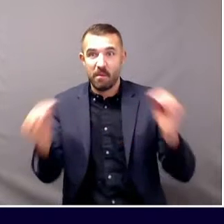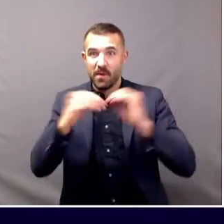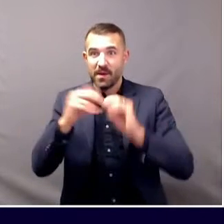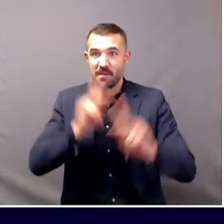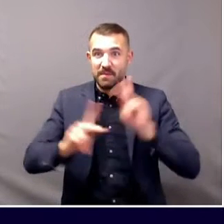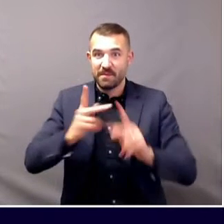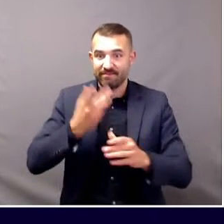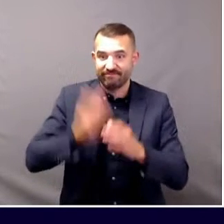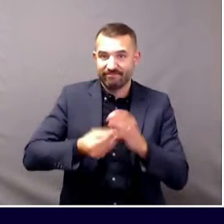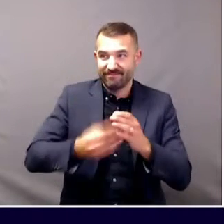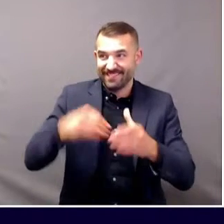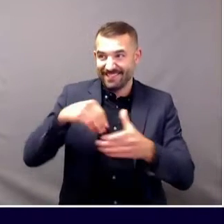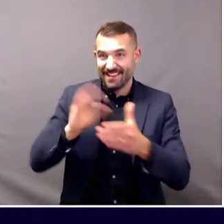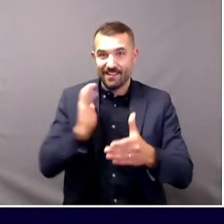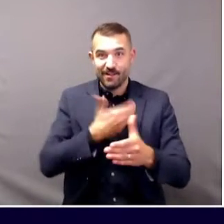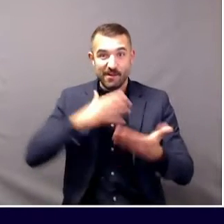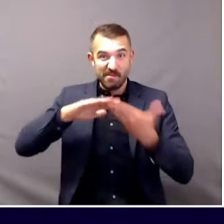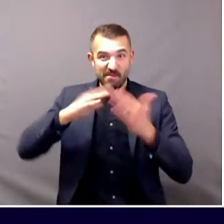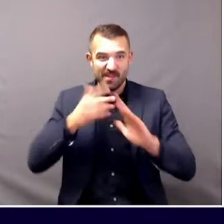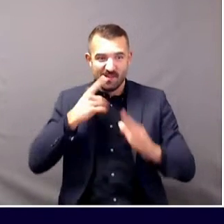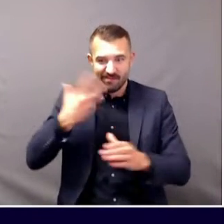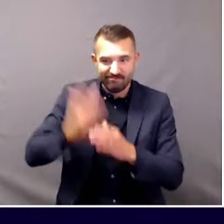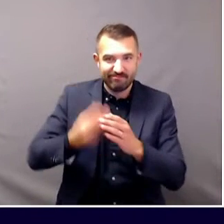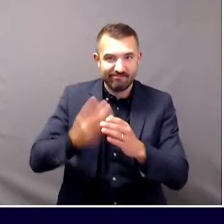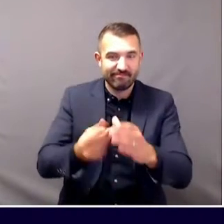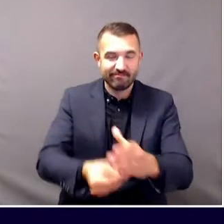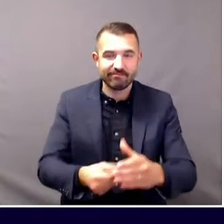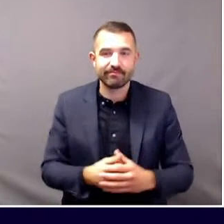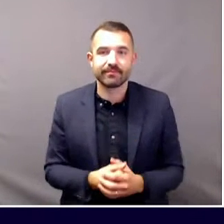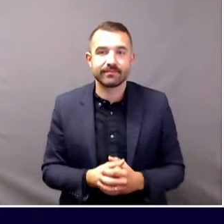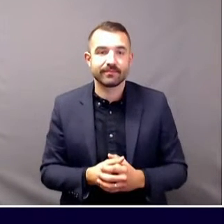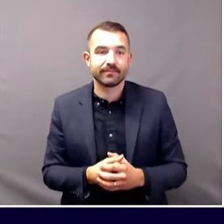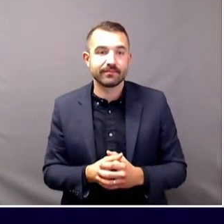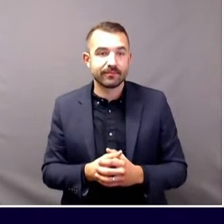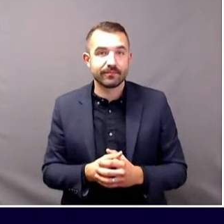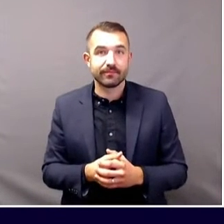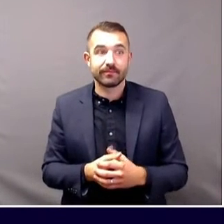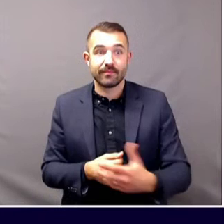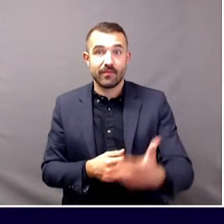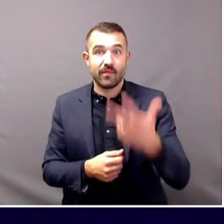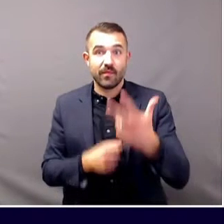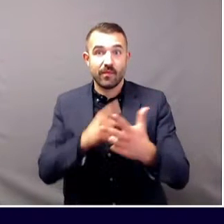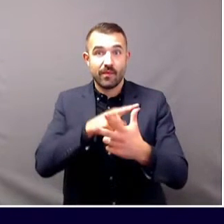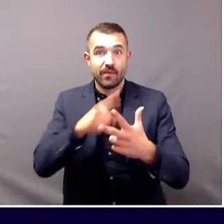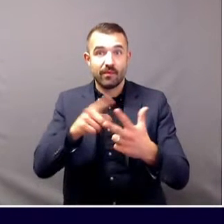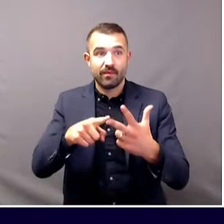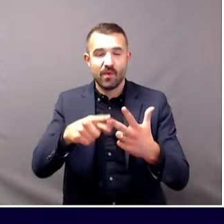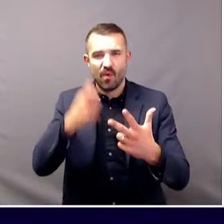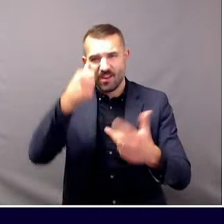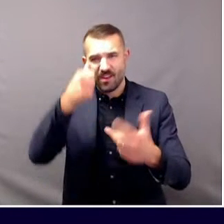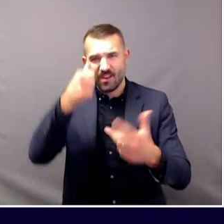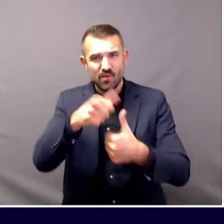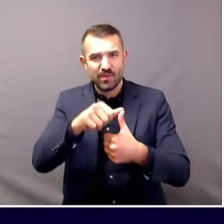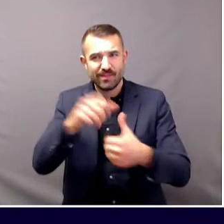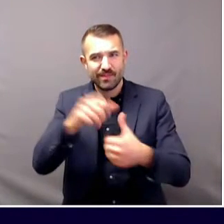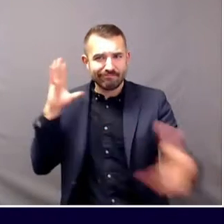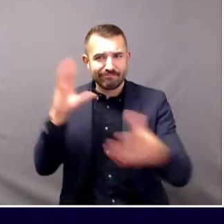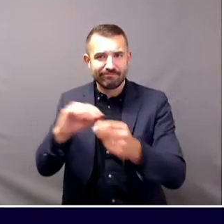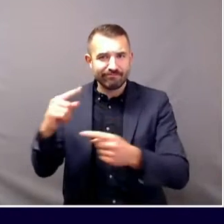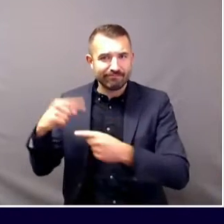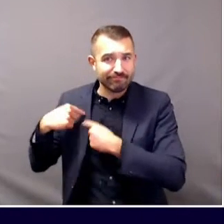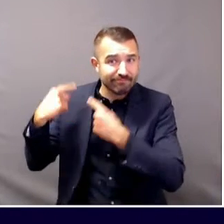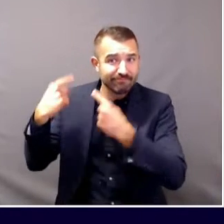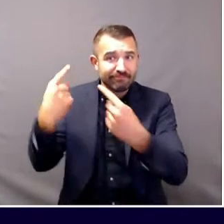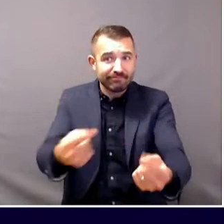also bear in mind and also remember the passing of not just their deaths, but also in total now, the